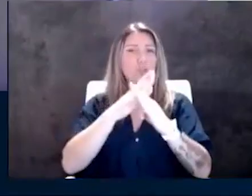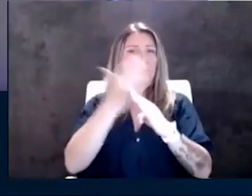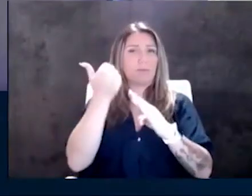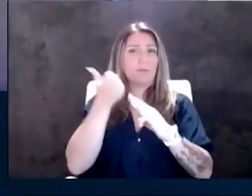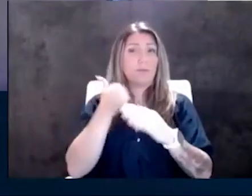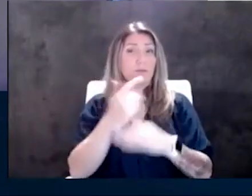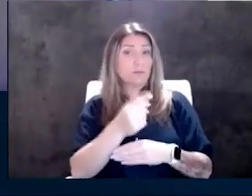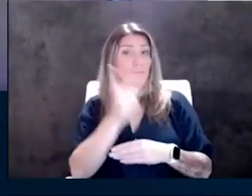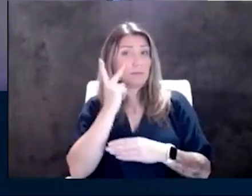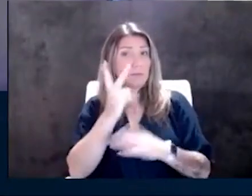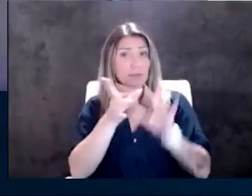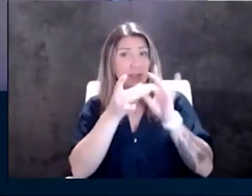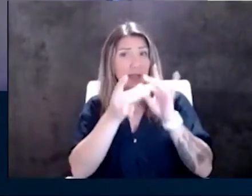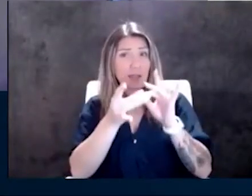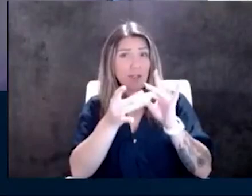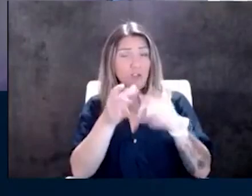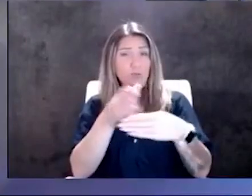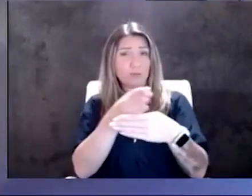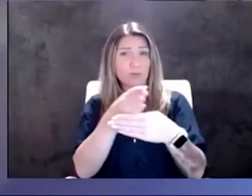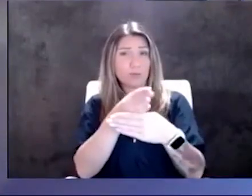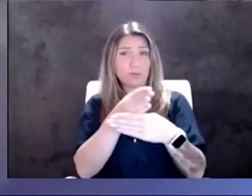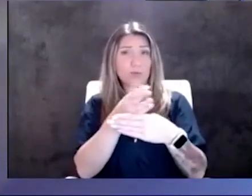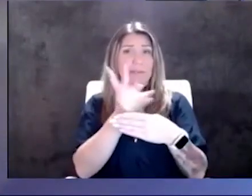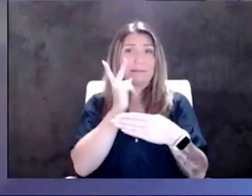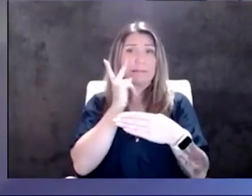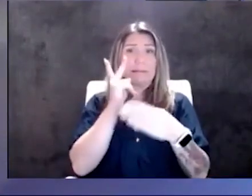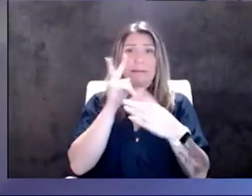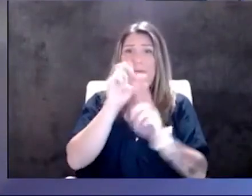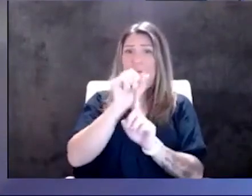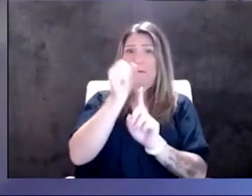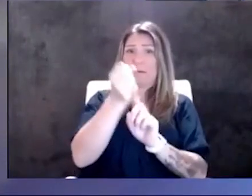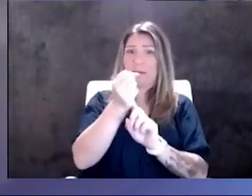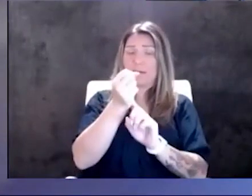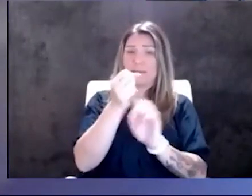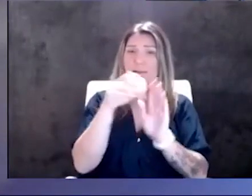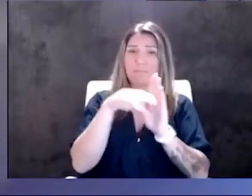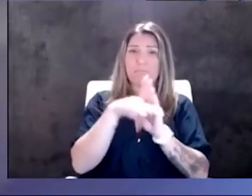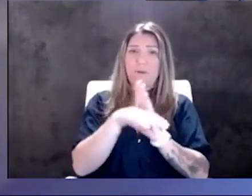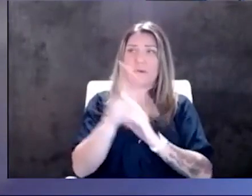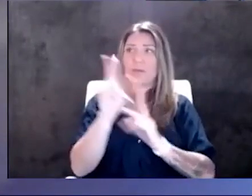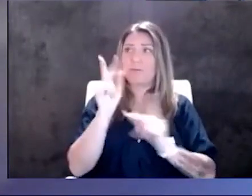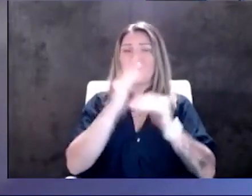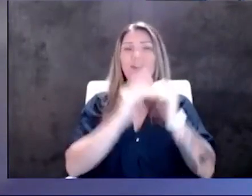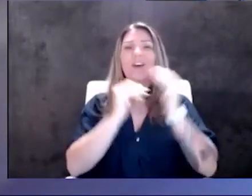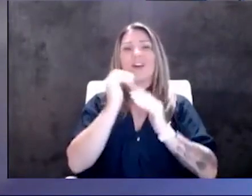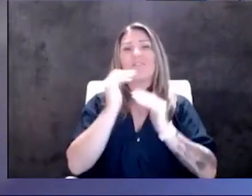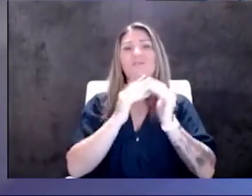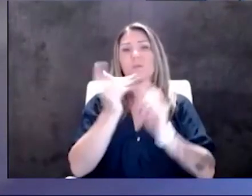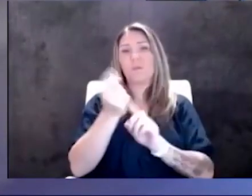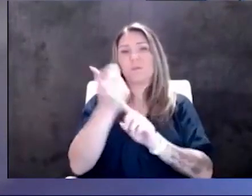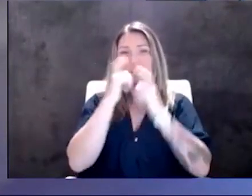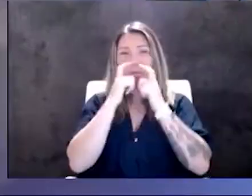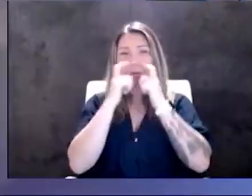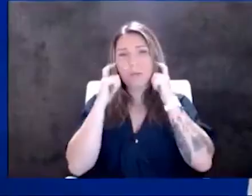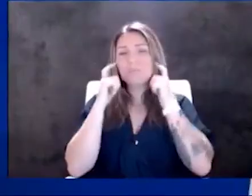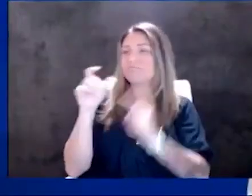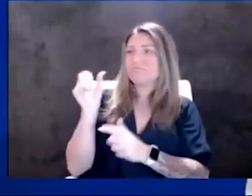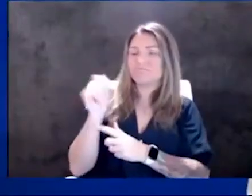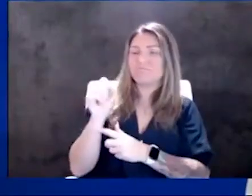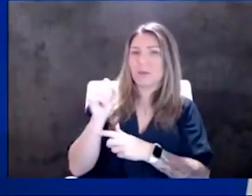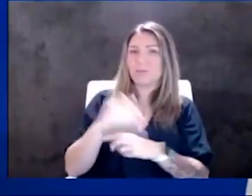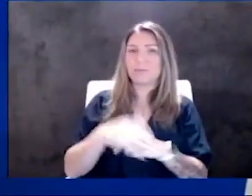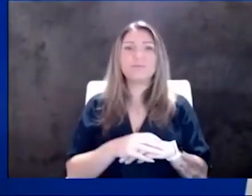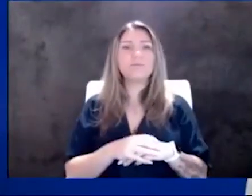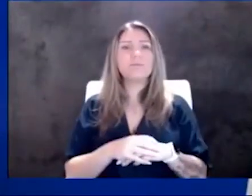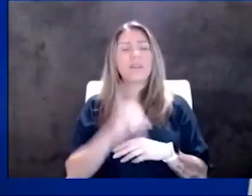connection between when we see cases go down, that people feel more comfortable taking off the masks? Yeah, you bet they do. Okay. You bet. And I think people will